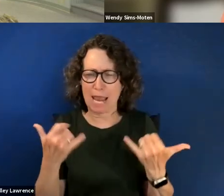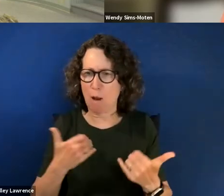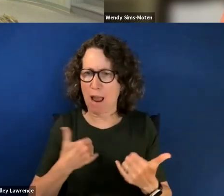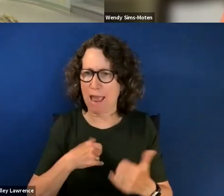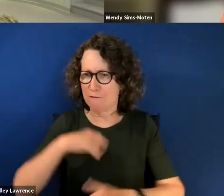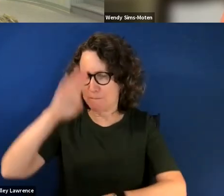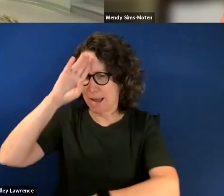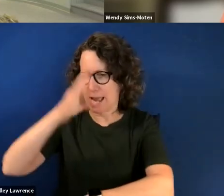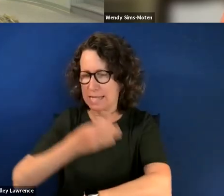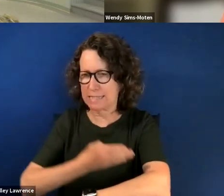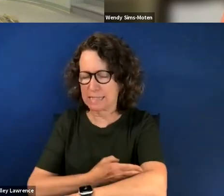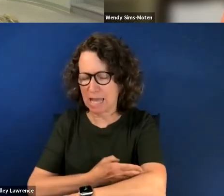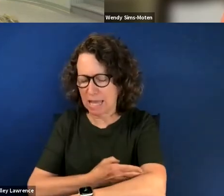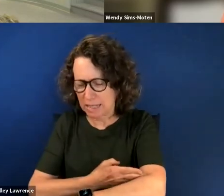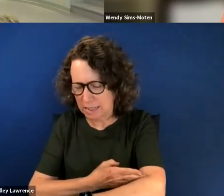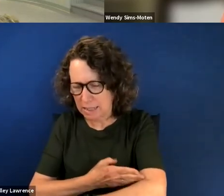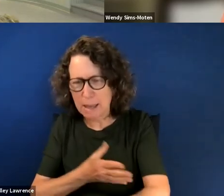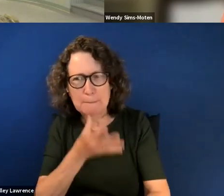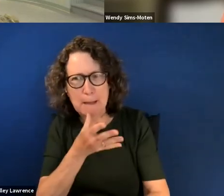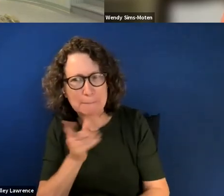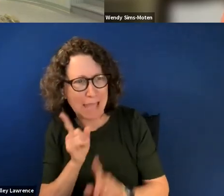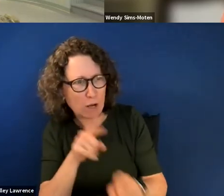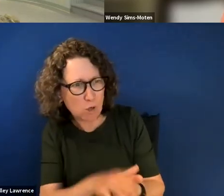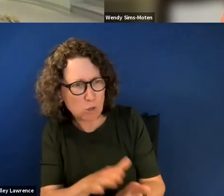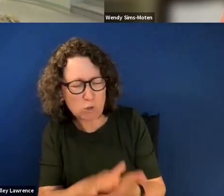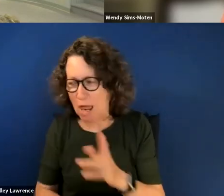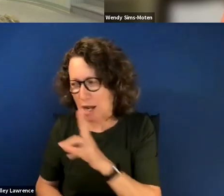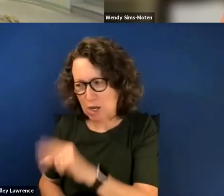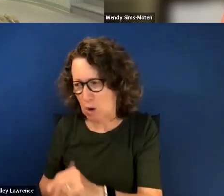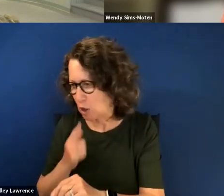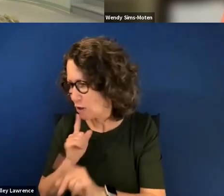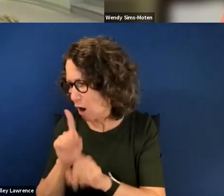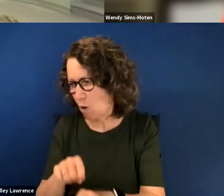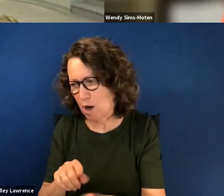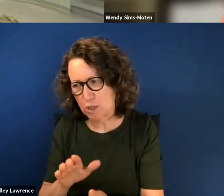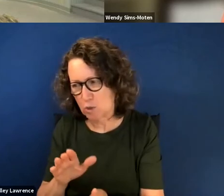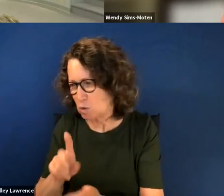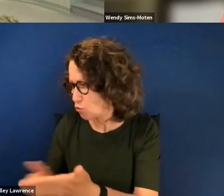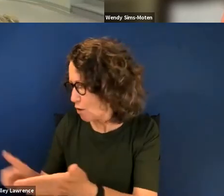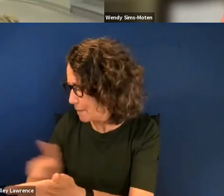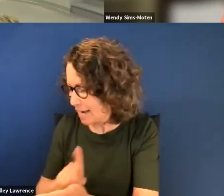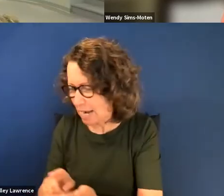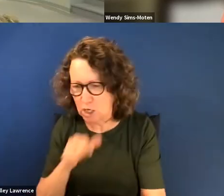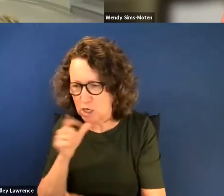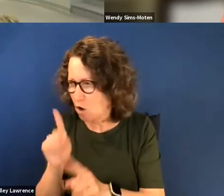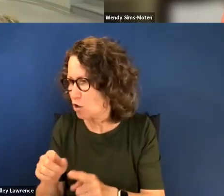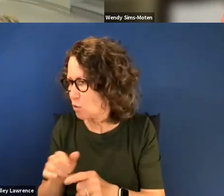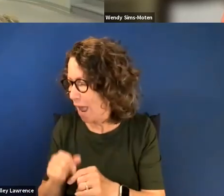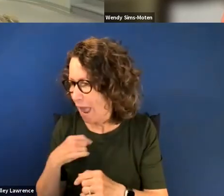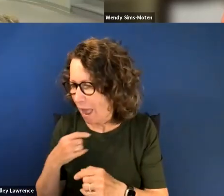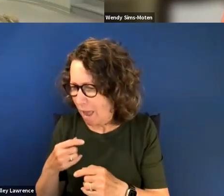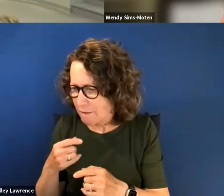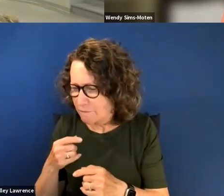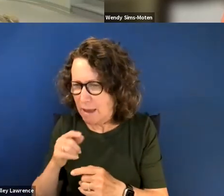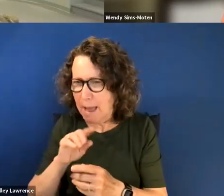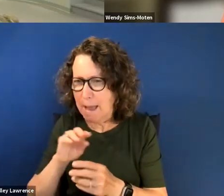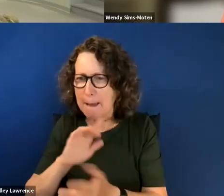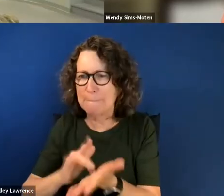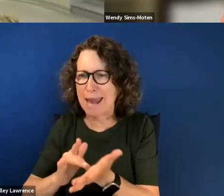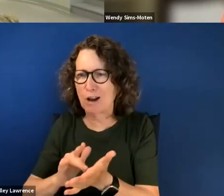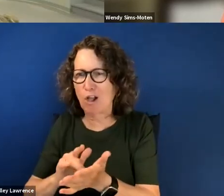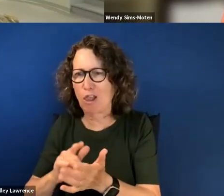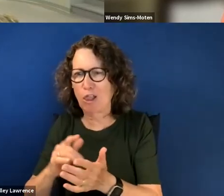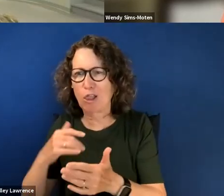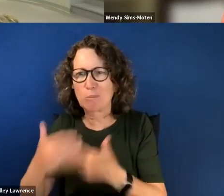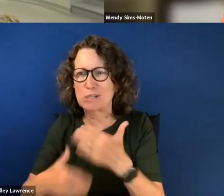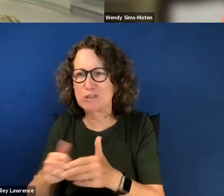son texting me, "Mom, can I go to school?" I said, "No, you're not going to be discriminated and you're not going to have a medical procedure every week so you